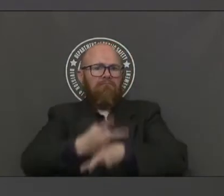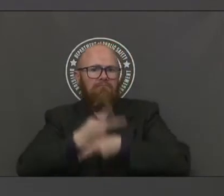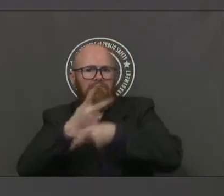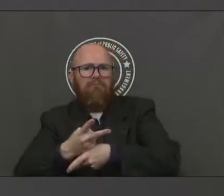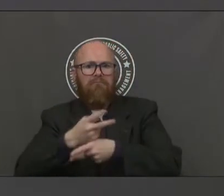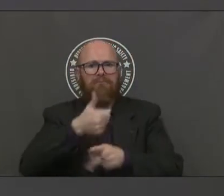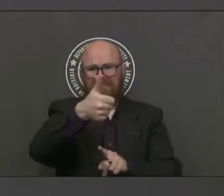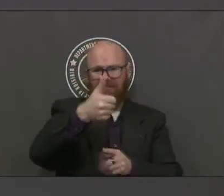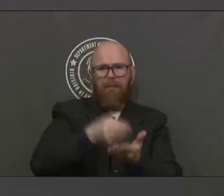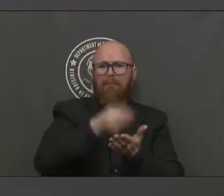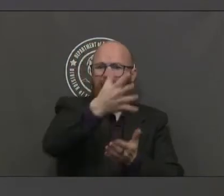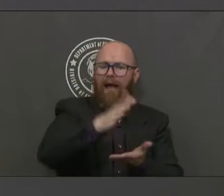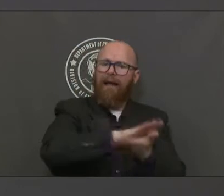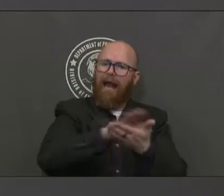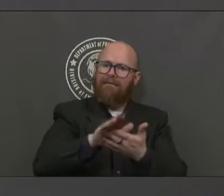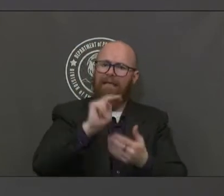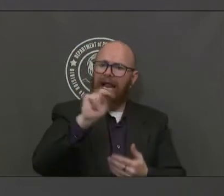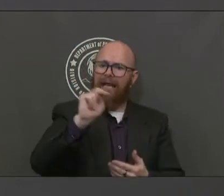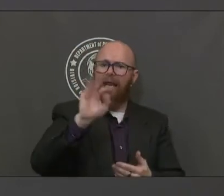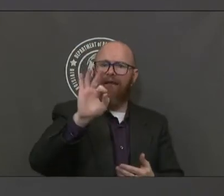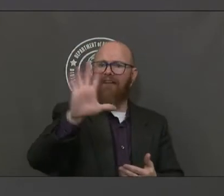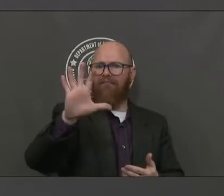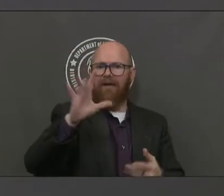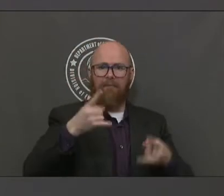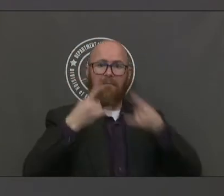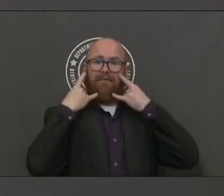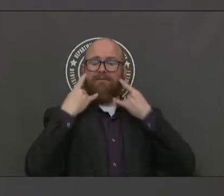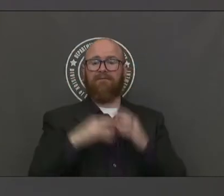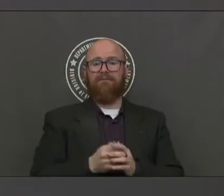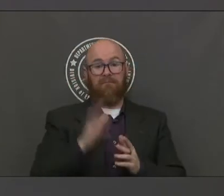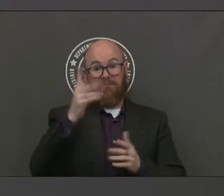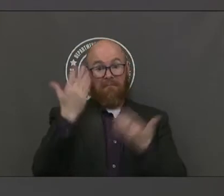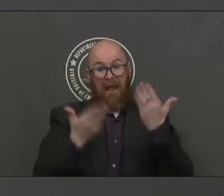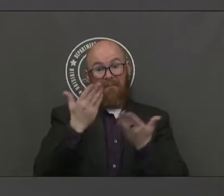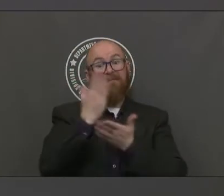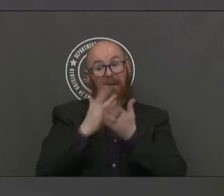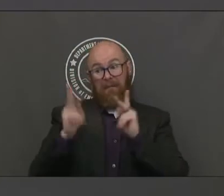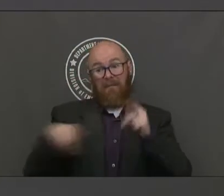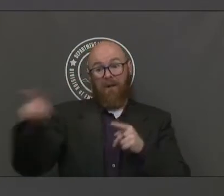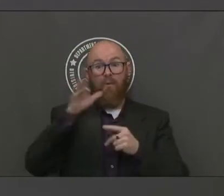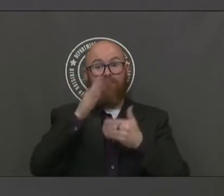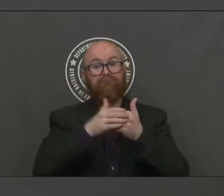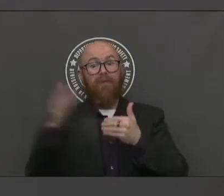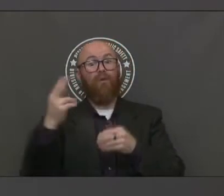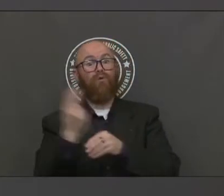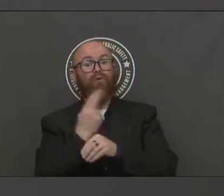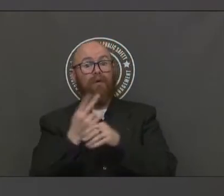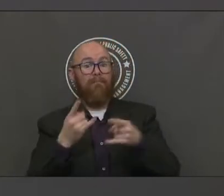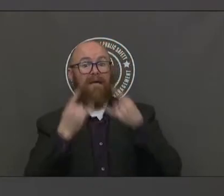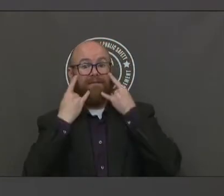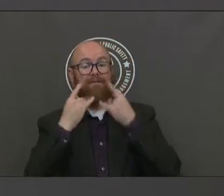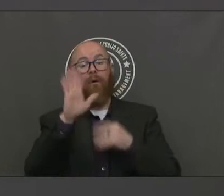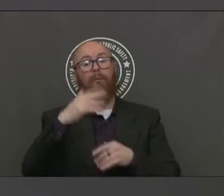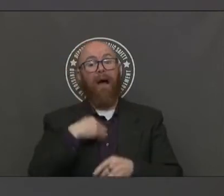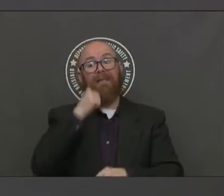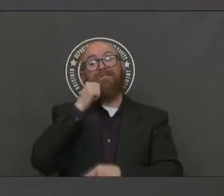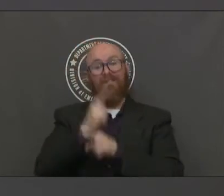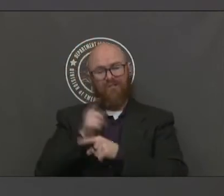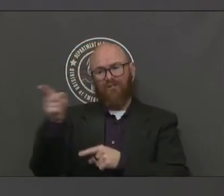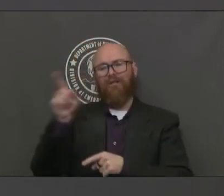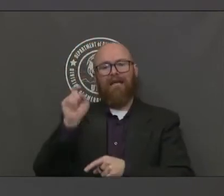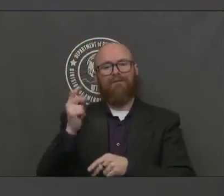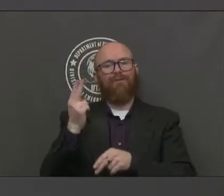really good mask, and you can wear that mask. We're not going to tell you can't wear a mask. You can wear a mask. I have a sister who has to wear a mask